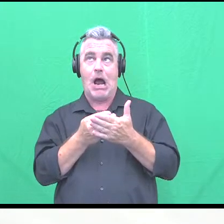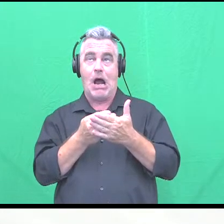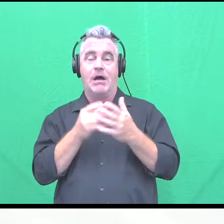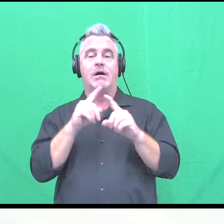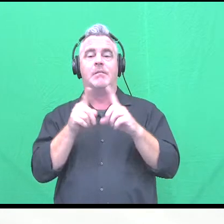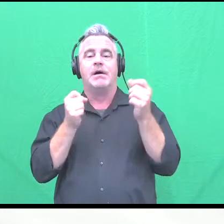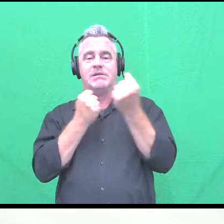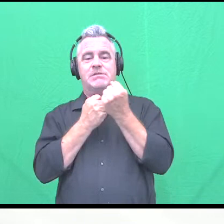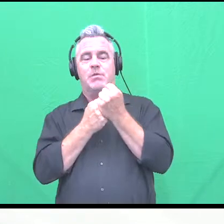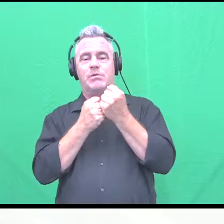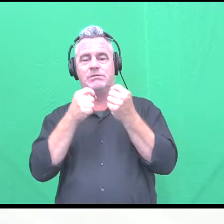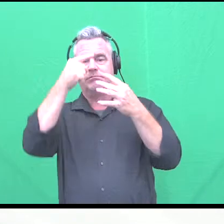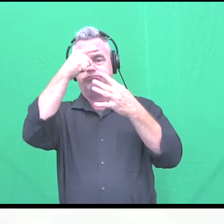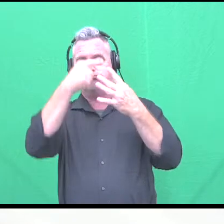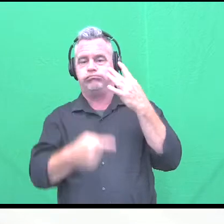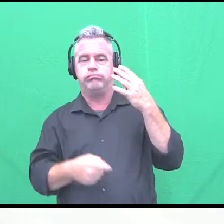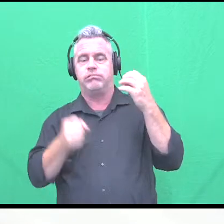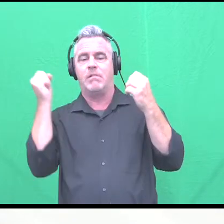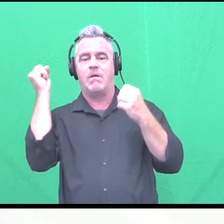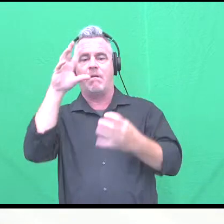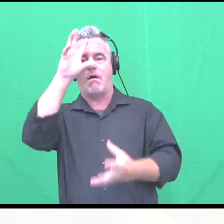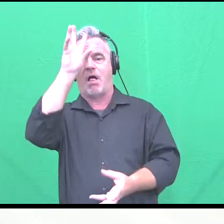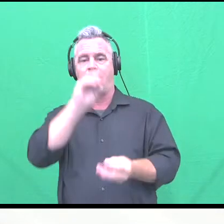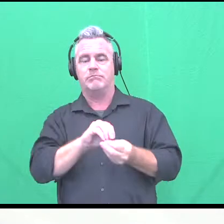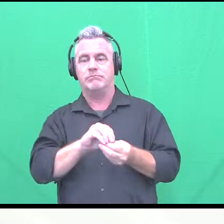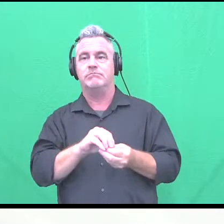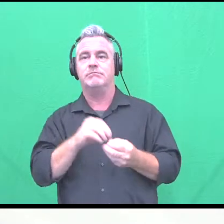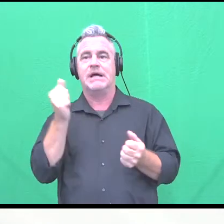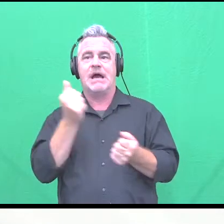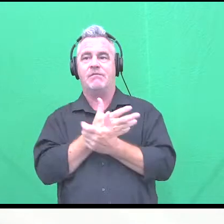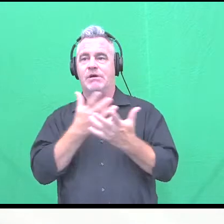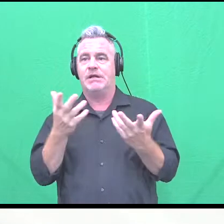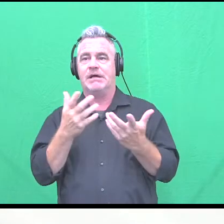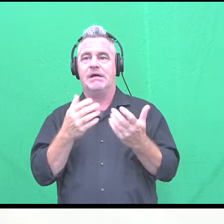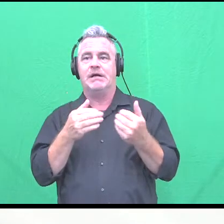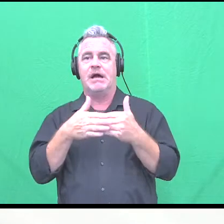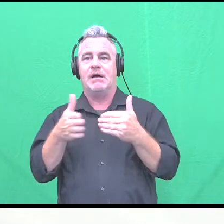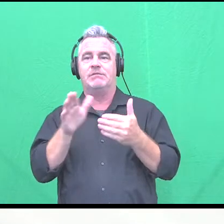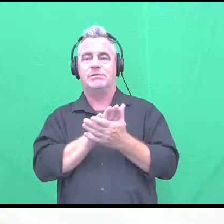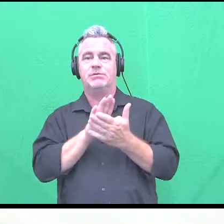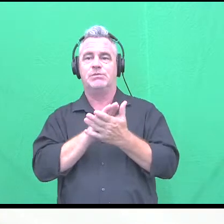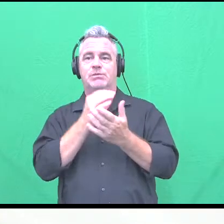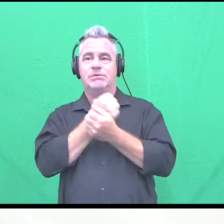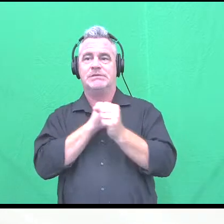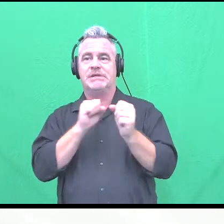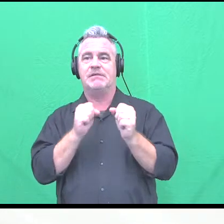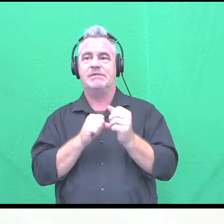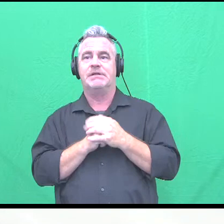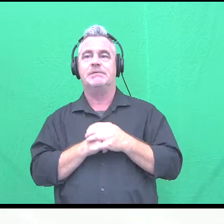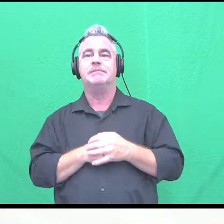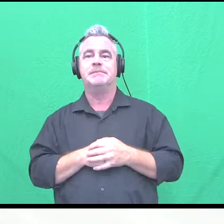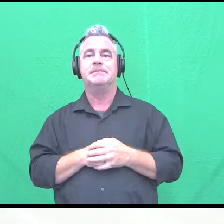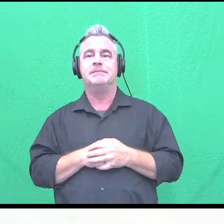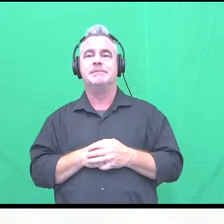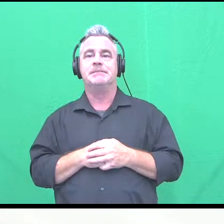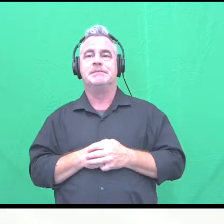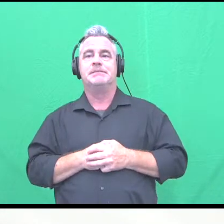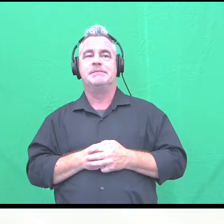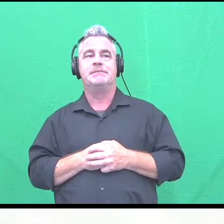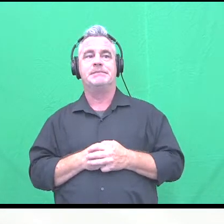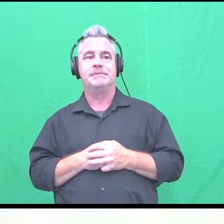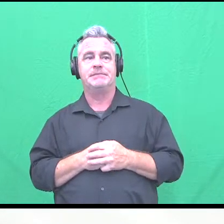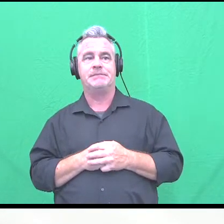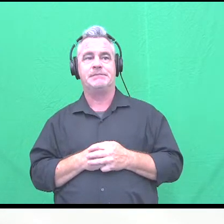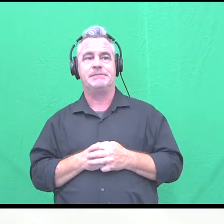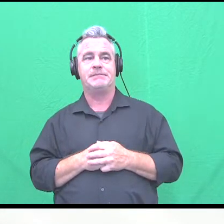that after-school education and safety program and be in compliance with the aspects of that grant. Perfect. Thank